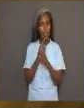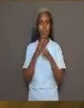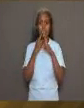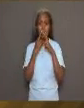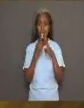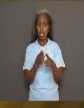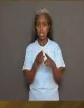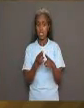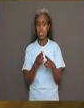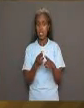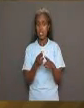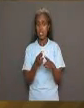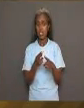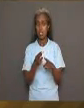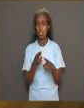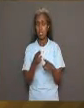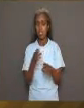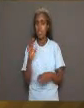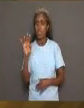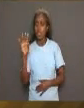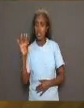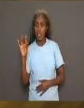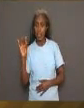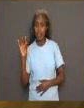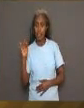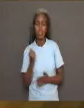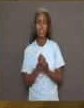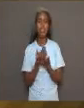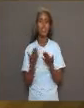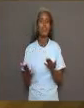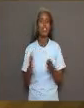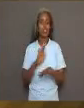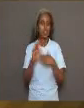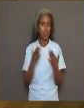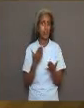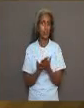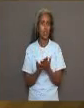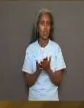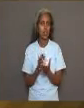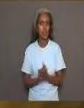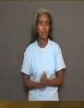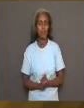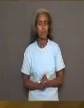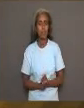The correct answer is that there are 8 events in